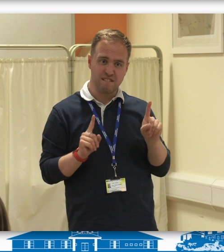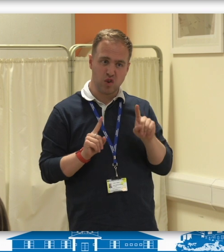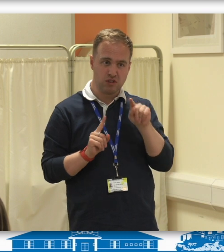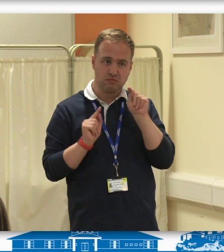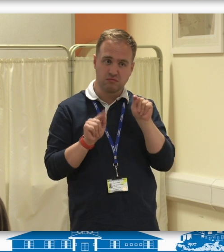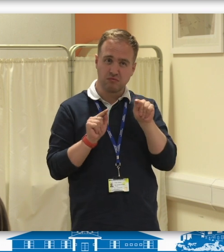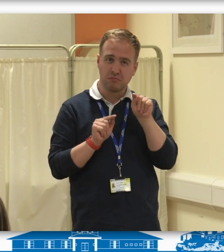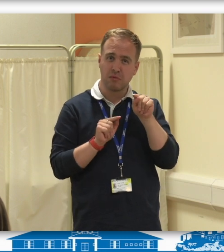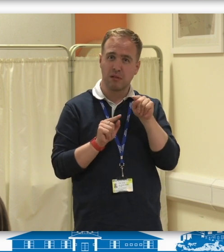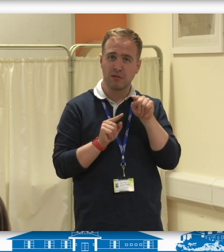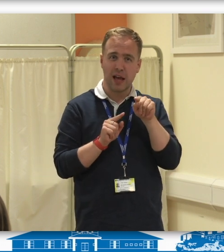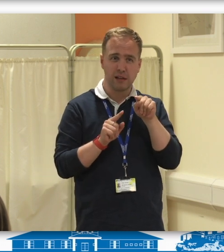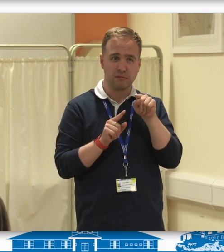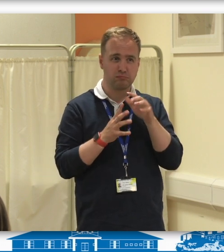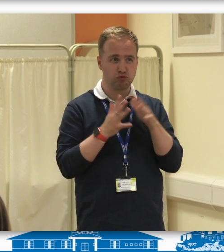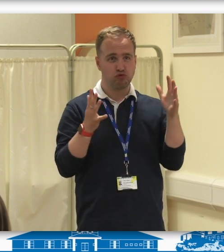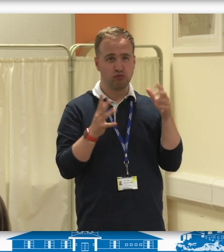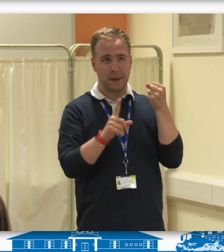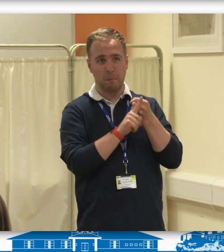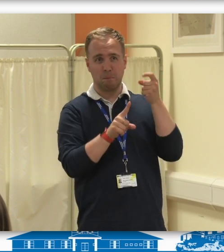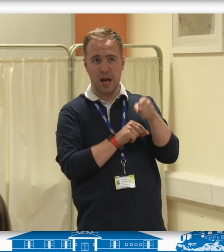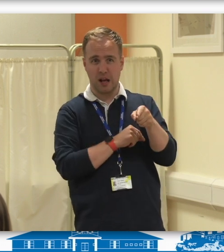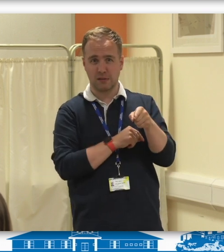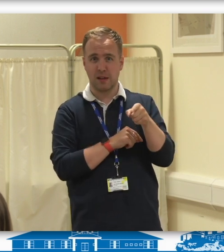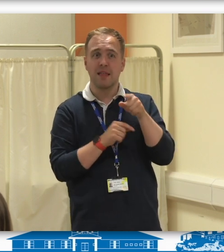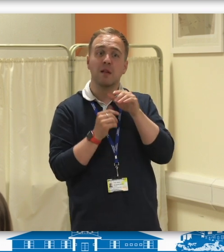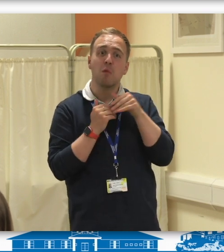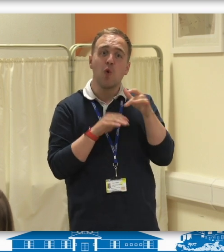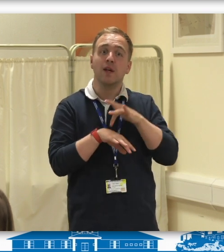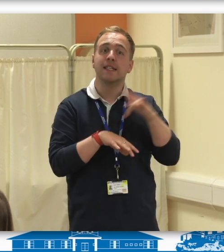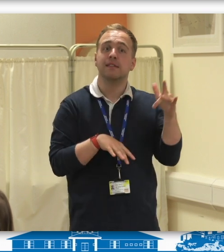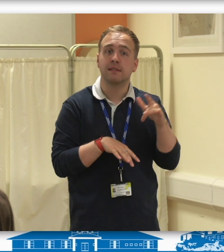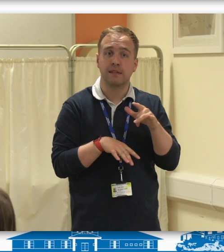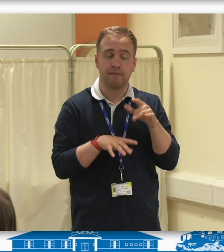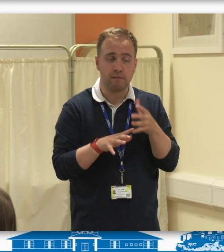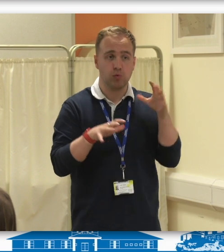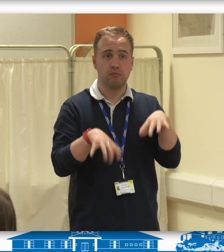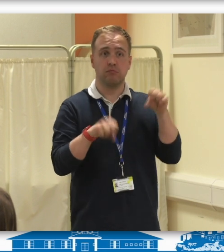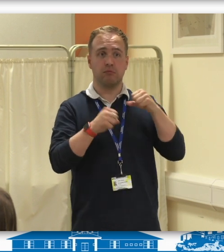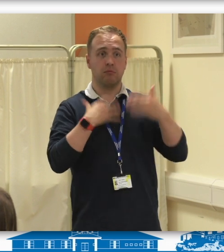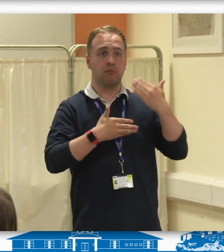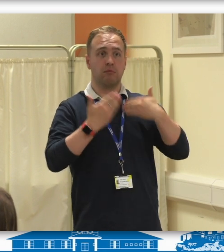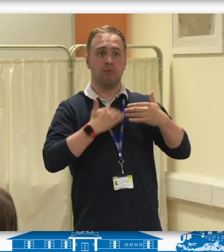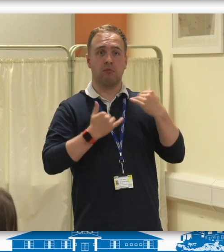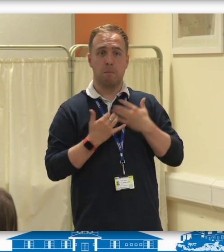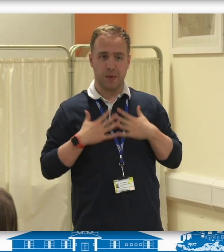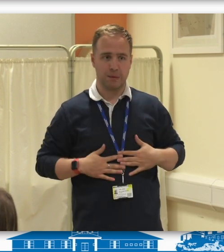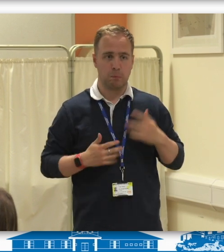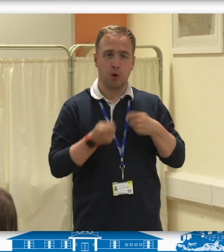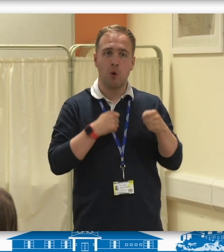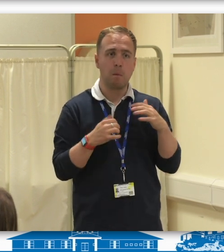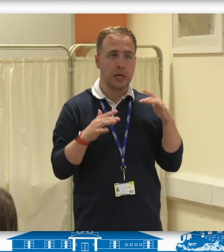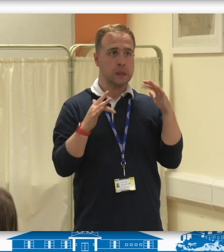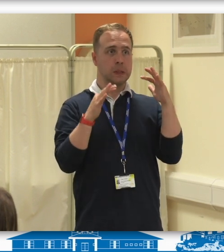nervous system being in dominance. So this is more sensitive and reactive to triggers, and the body can become stuck in a